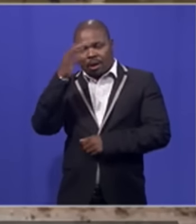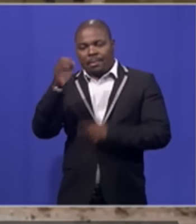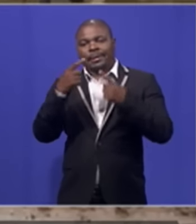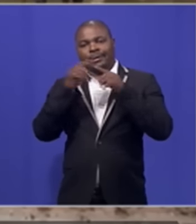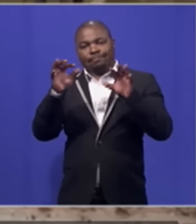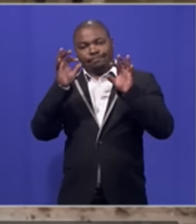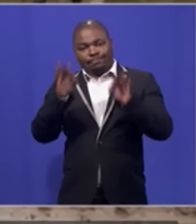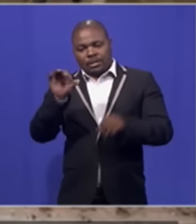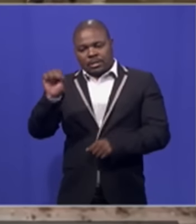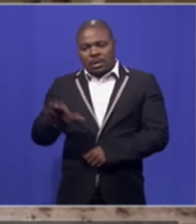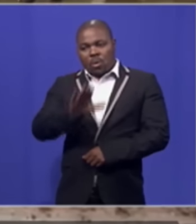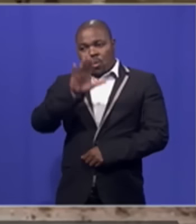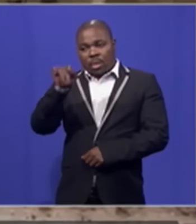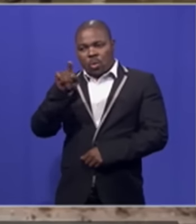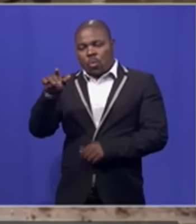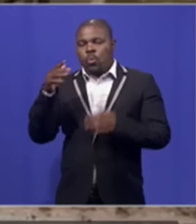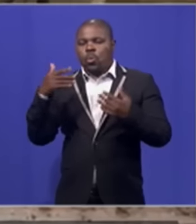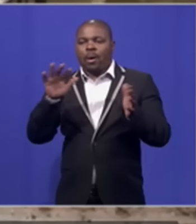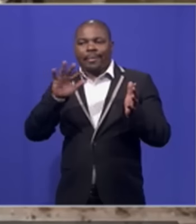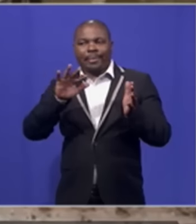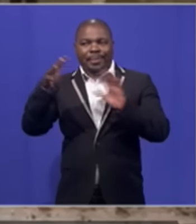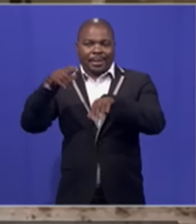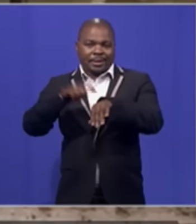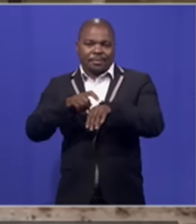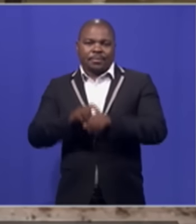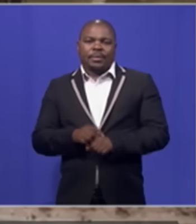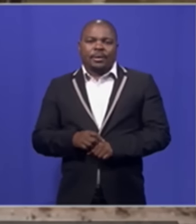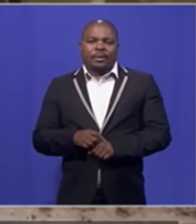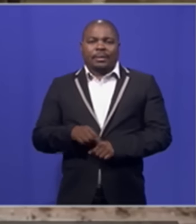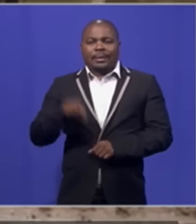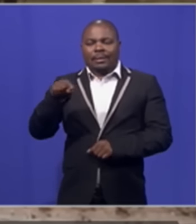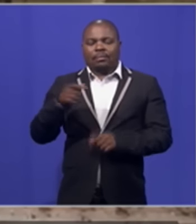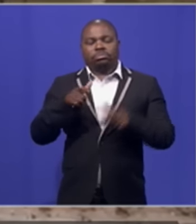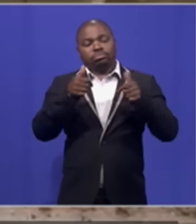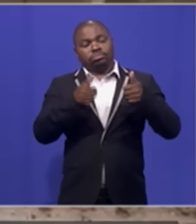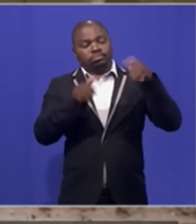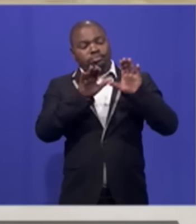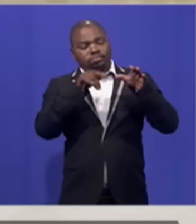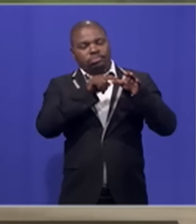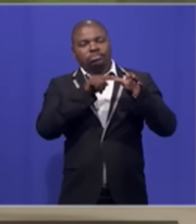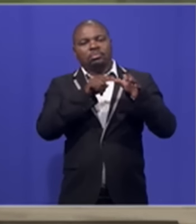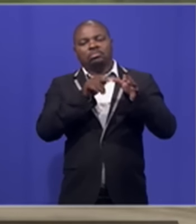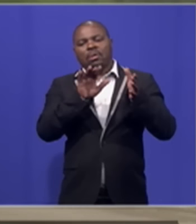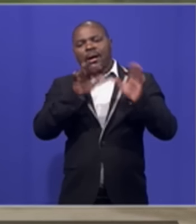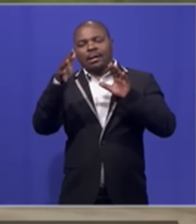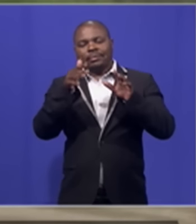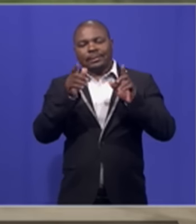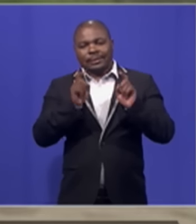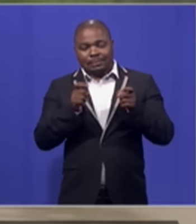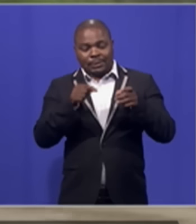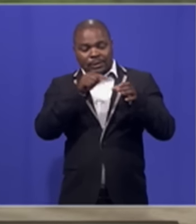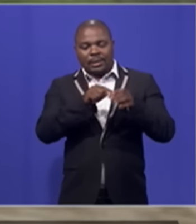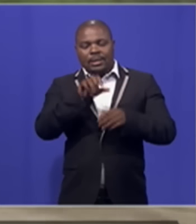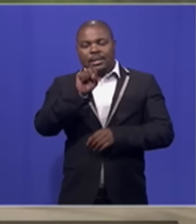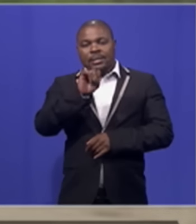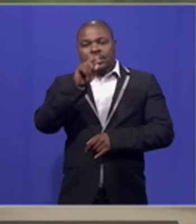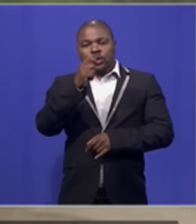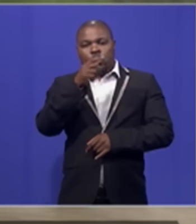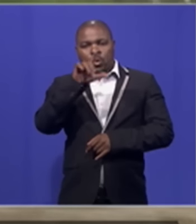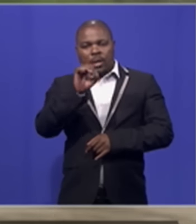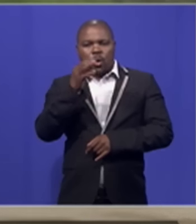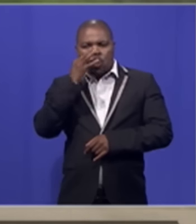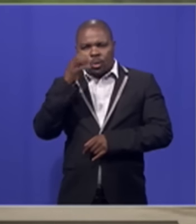hore naha e boemong ba koduwa. Hloho ya bolaodi ba dikoduwa Ngaka Elias Sithole o boletse ha ho ntse ho